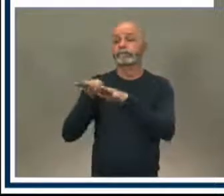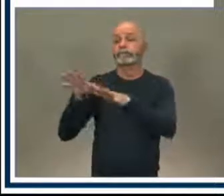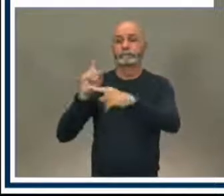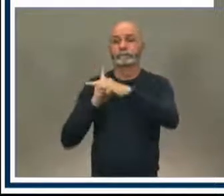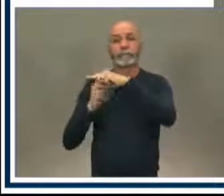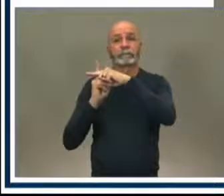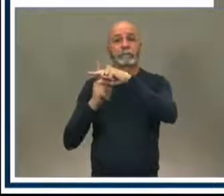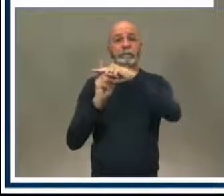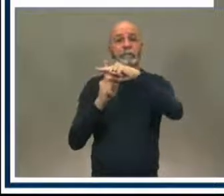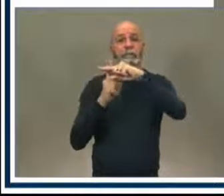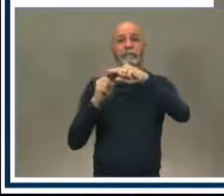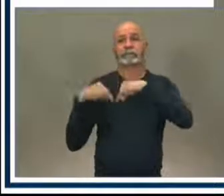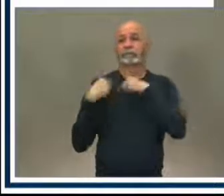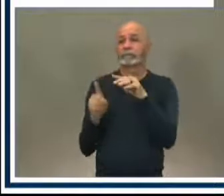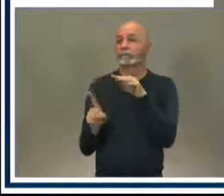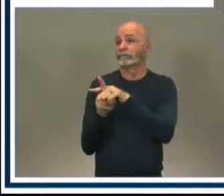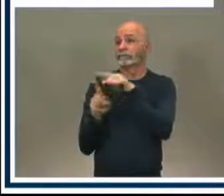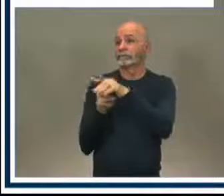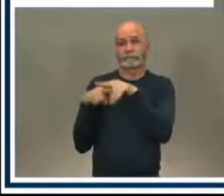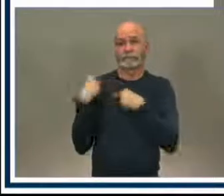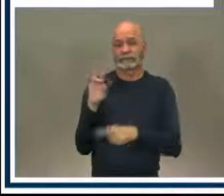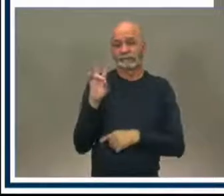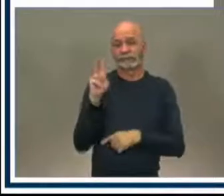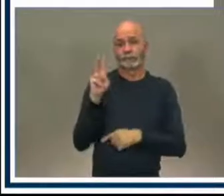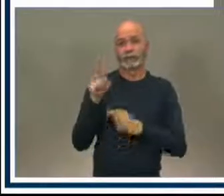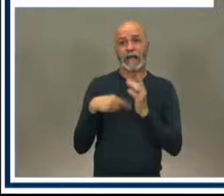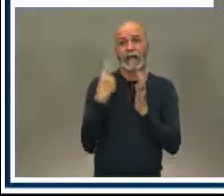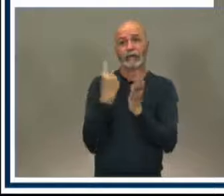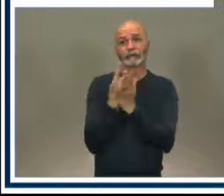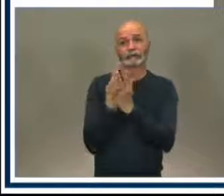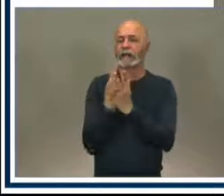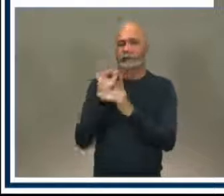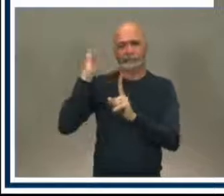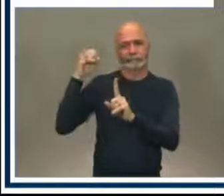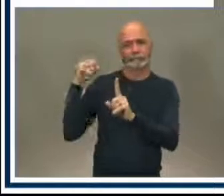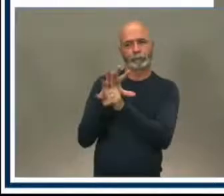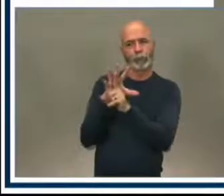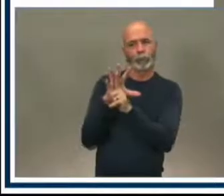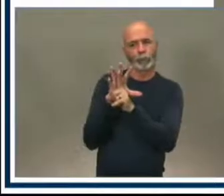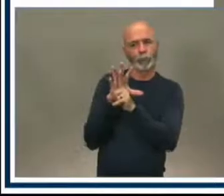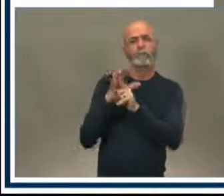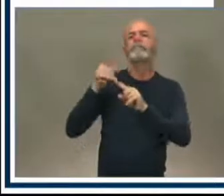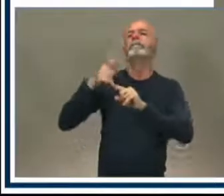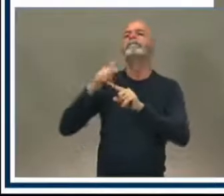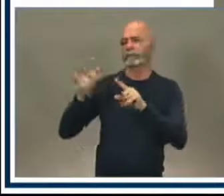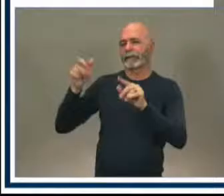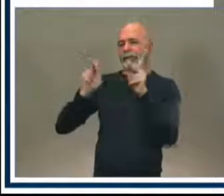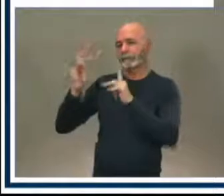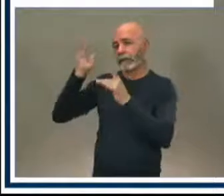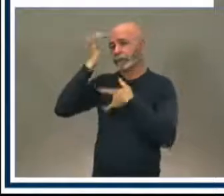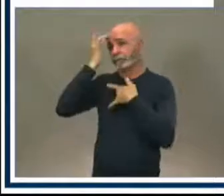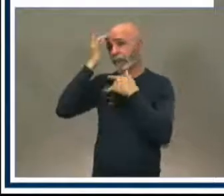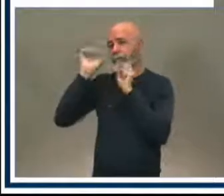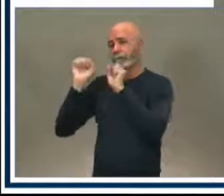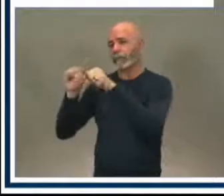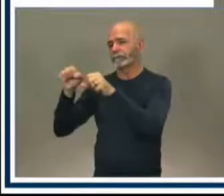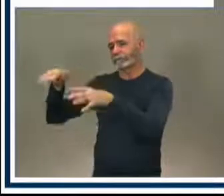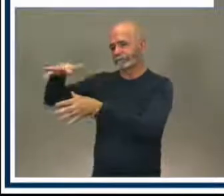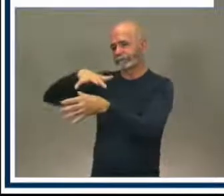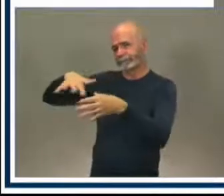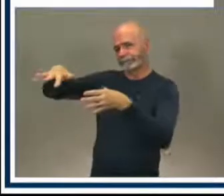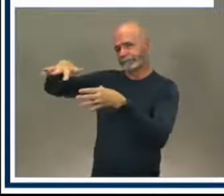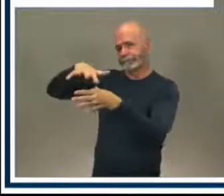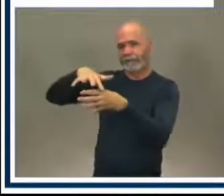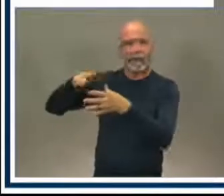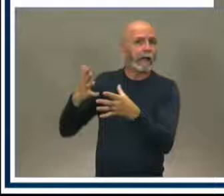72 hours have been related to those clusters. So recent exposure notices are probably associated with that. But I'd have to, I